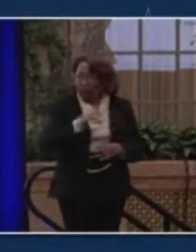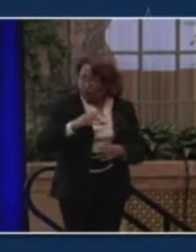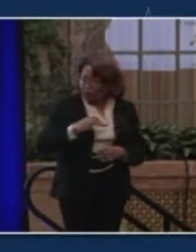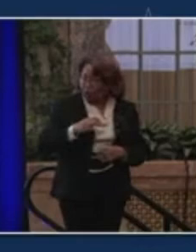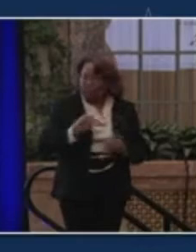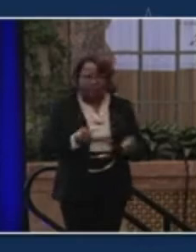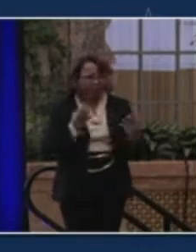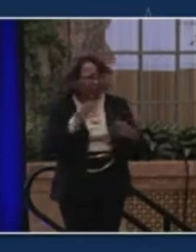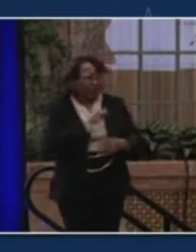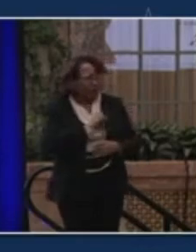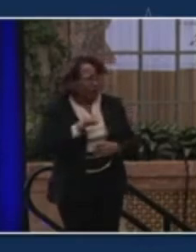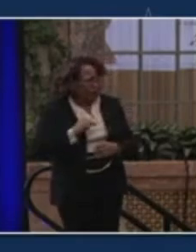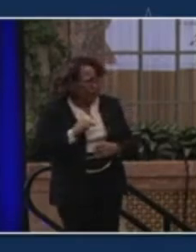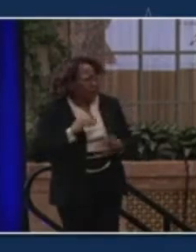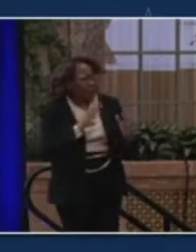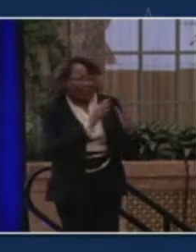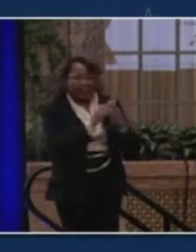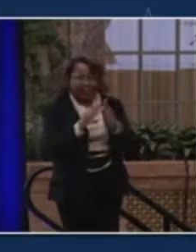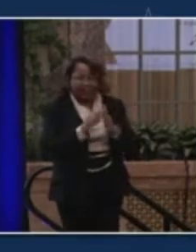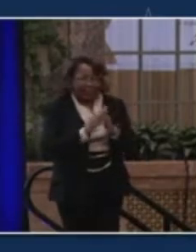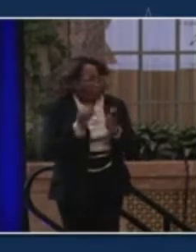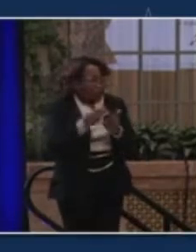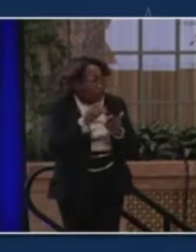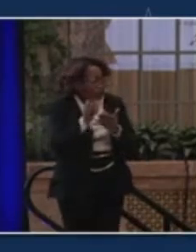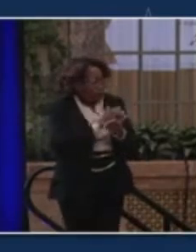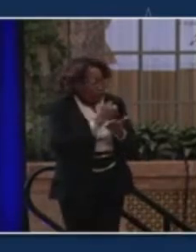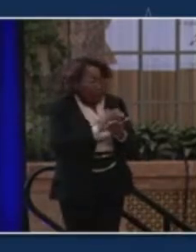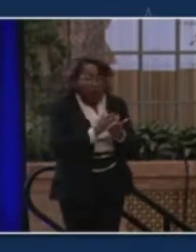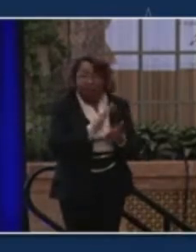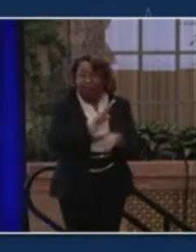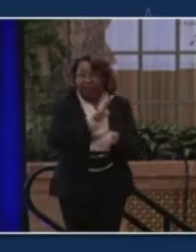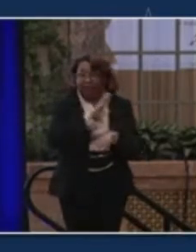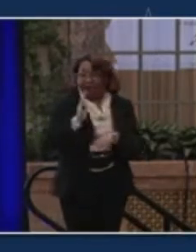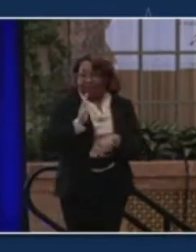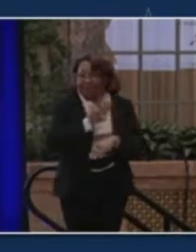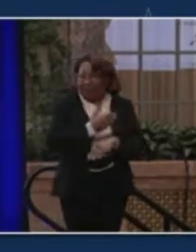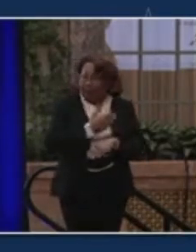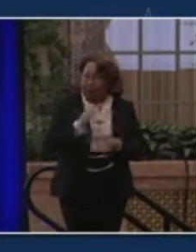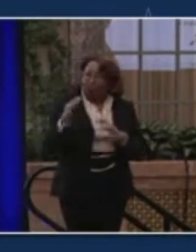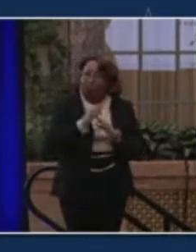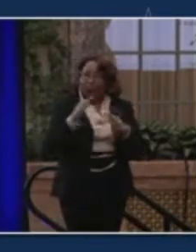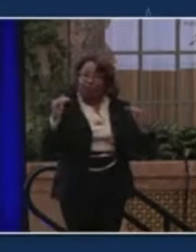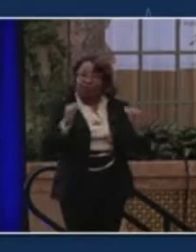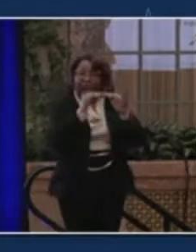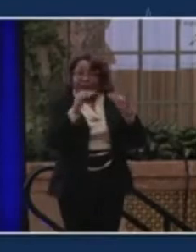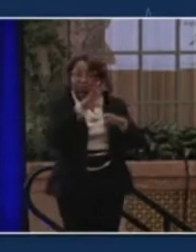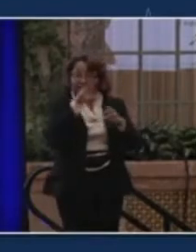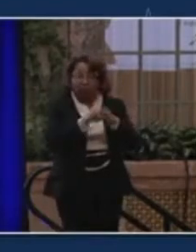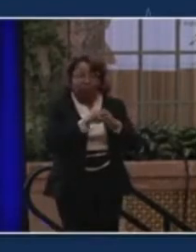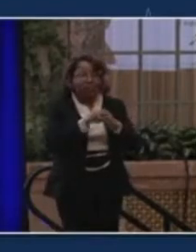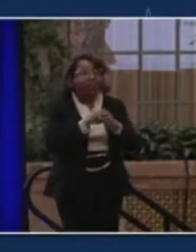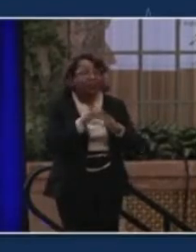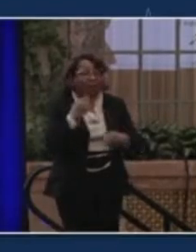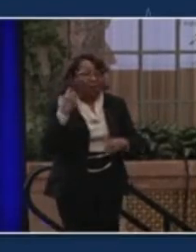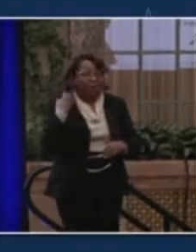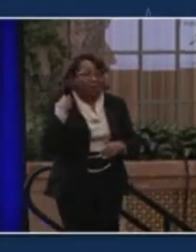aldermen, the city treasurer, and of course, our own champion for equity and inclusion, Mayor